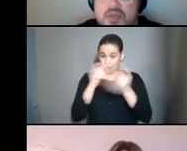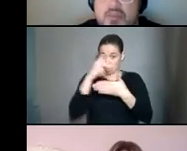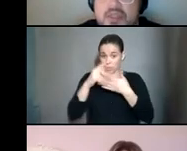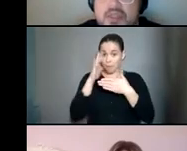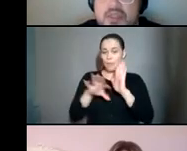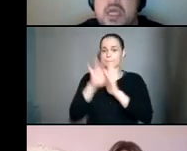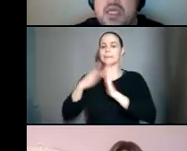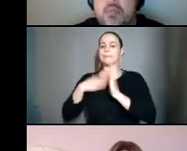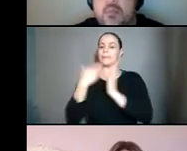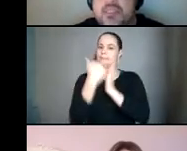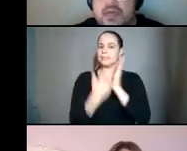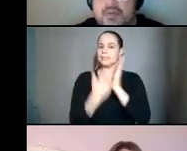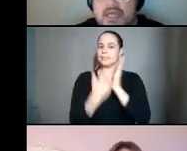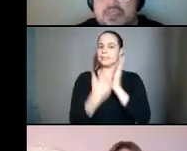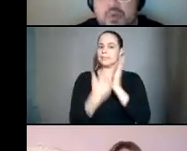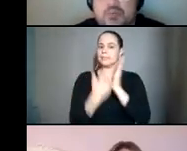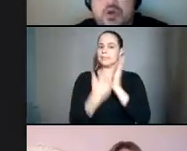skills.